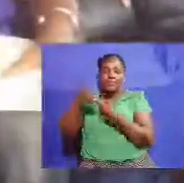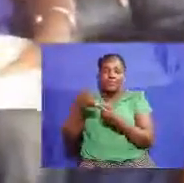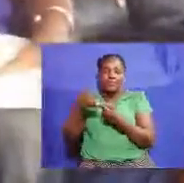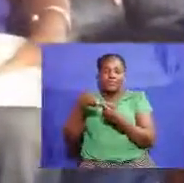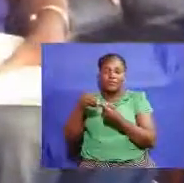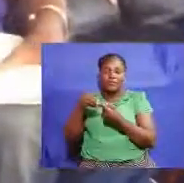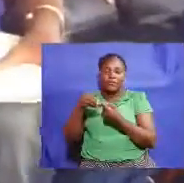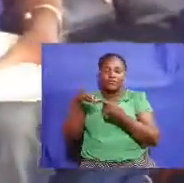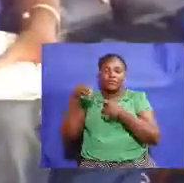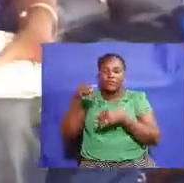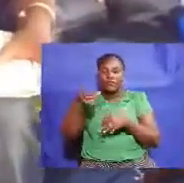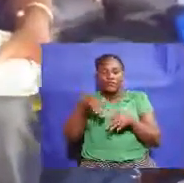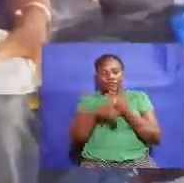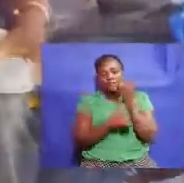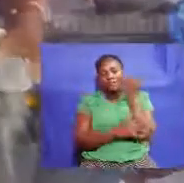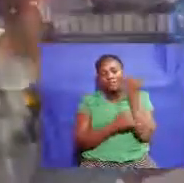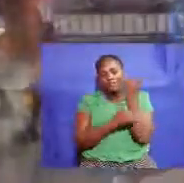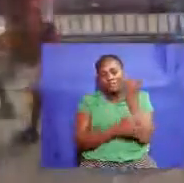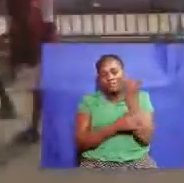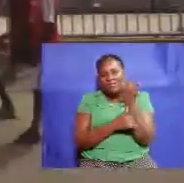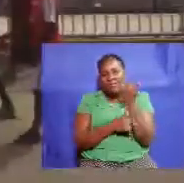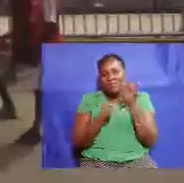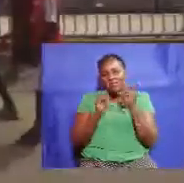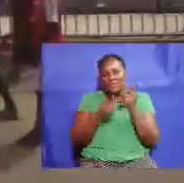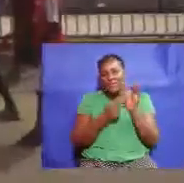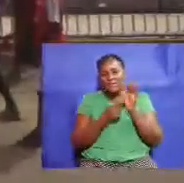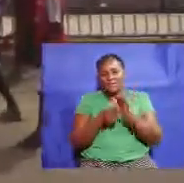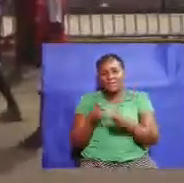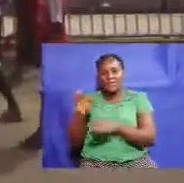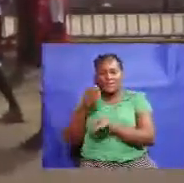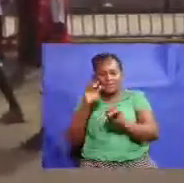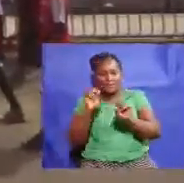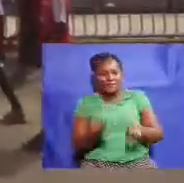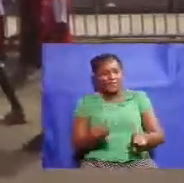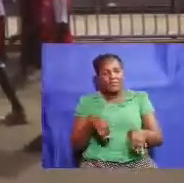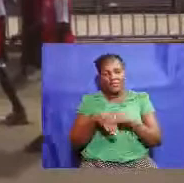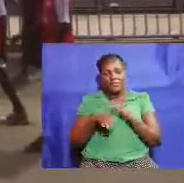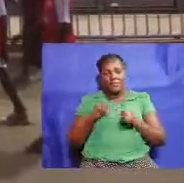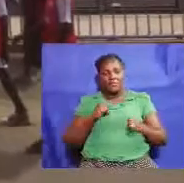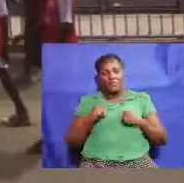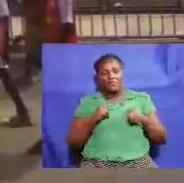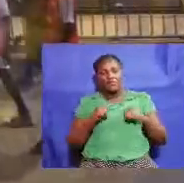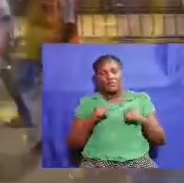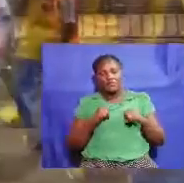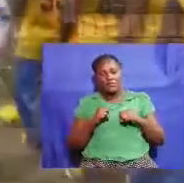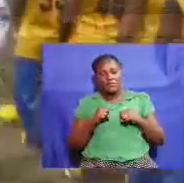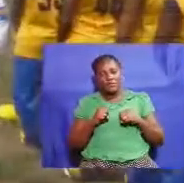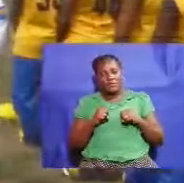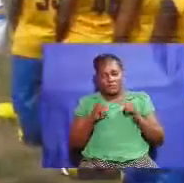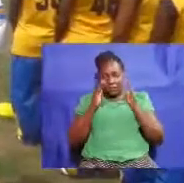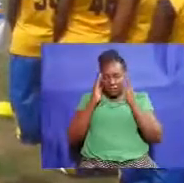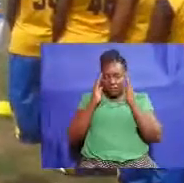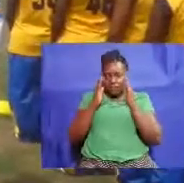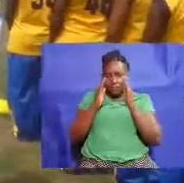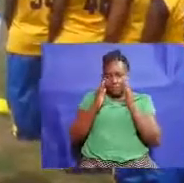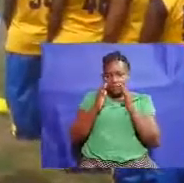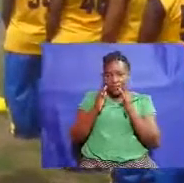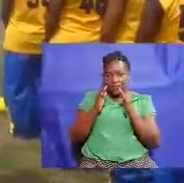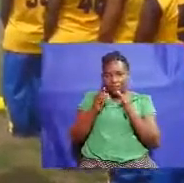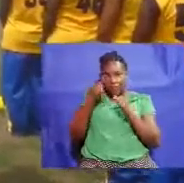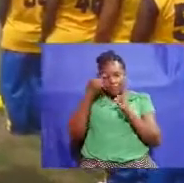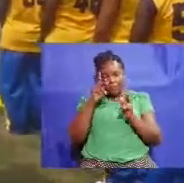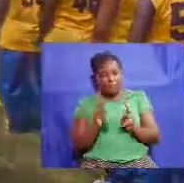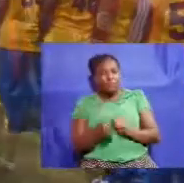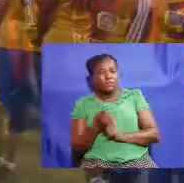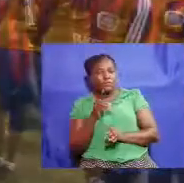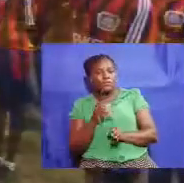in special education schools across the country an exclusive opportunity to exhibit their potentials in the area of sports, with the focus